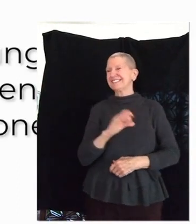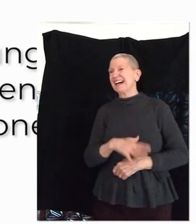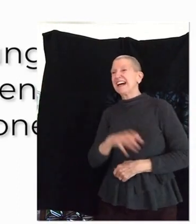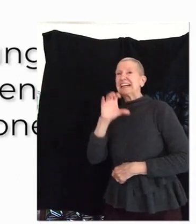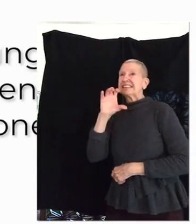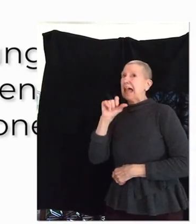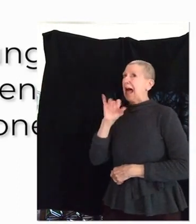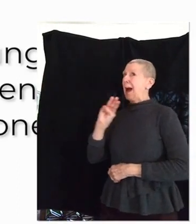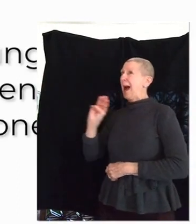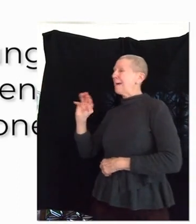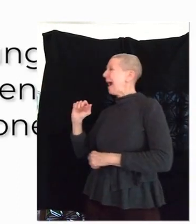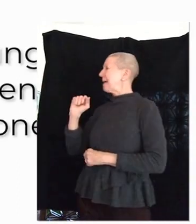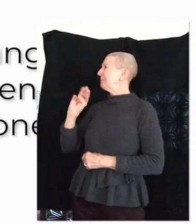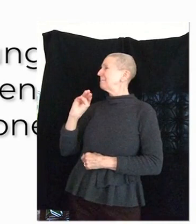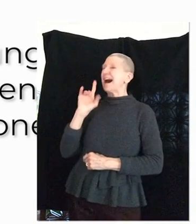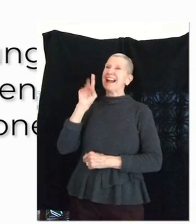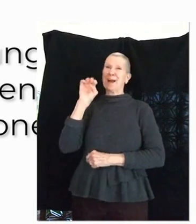Salam aleikum le.